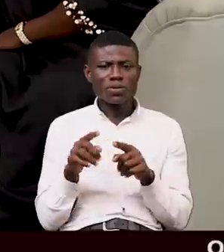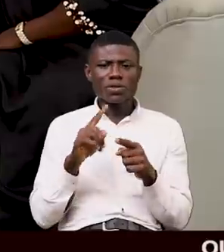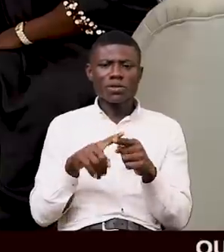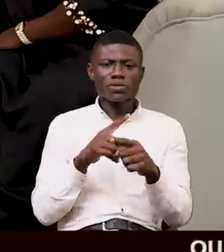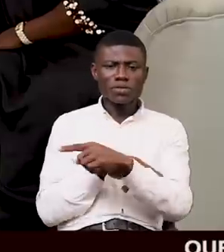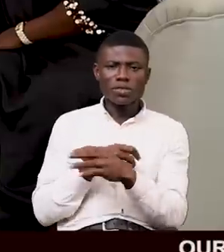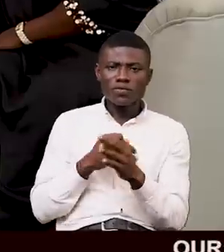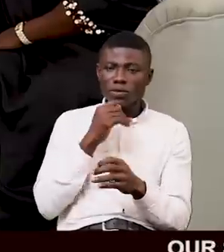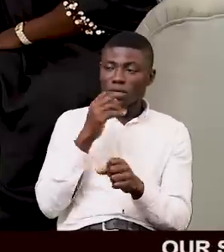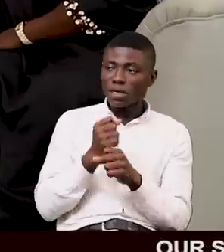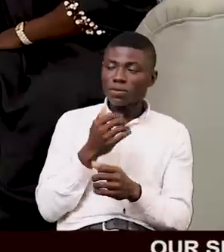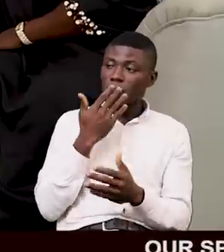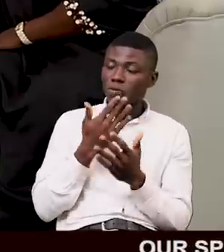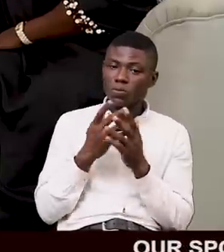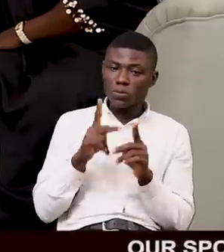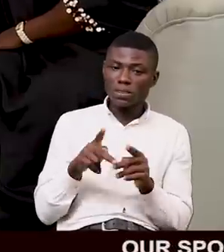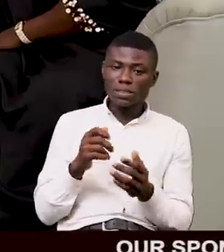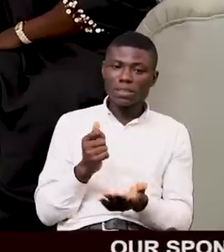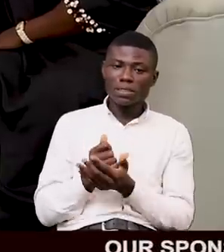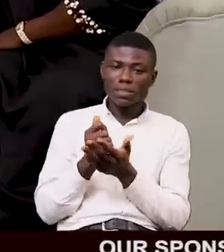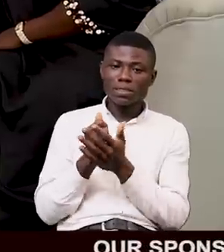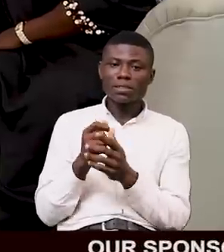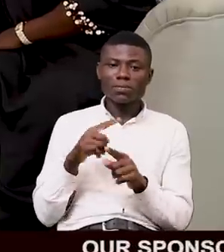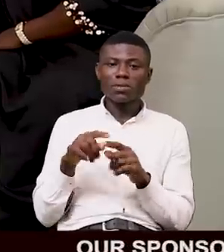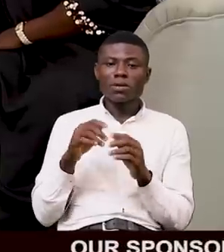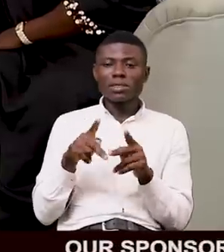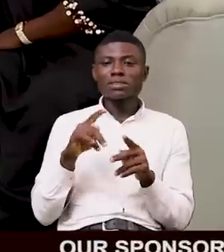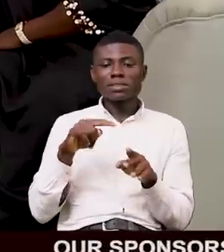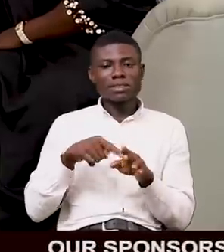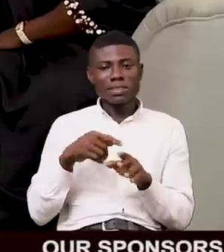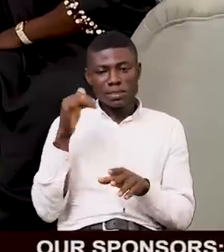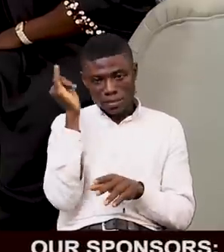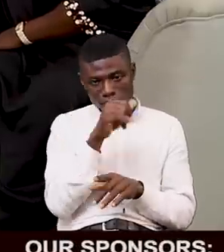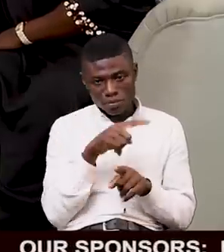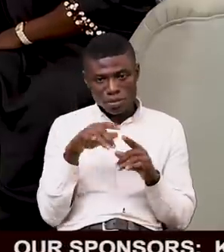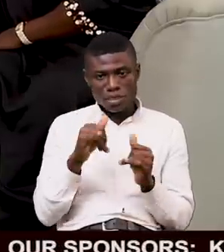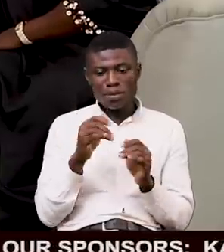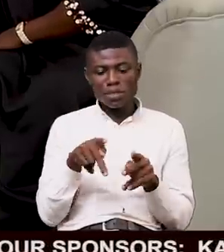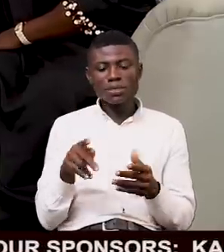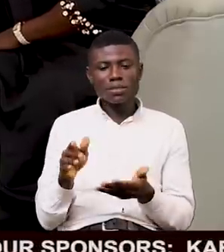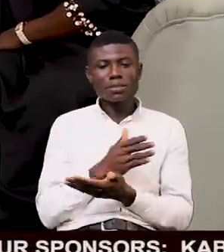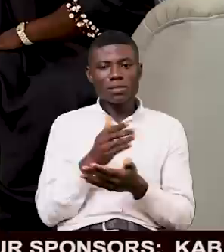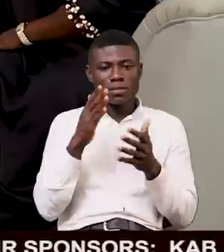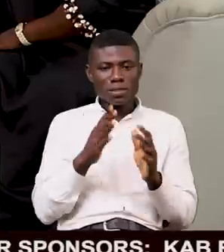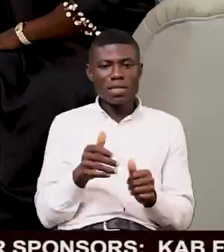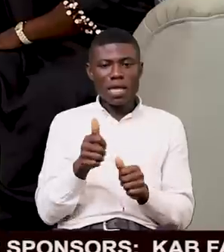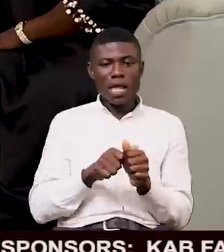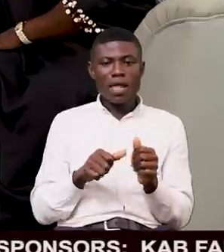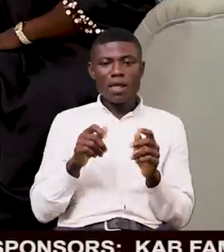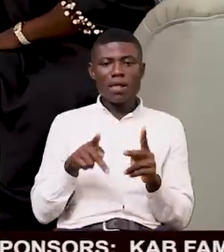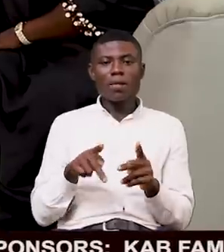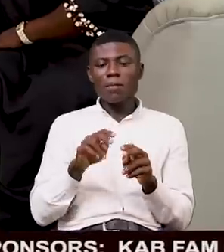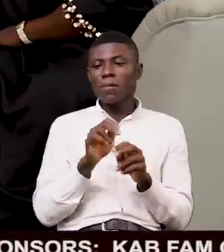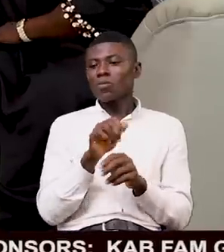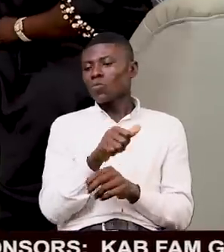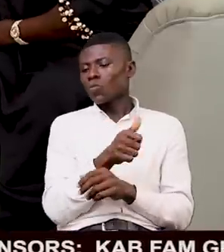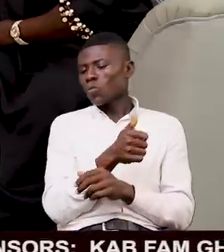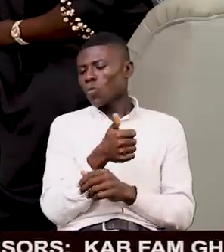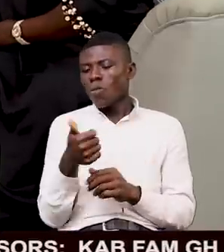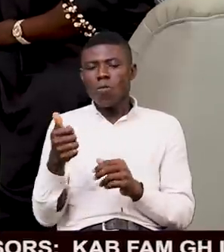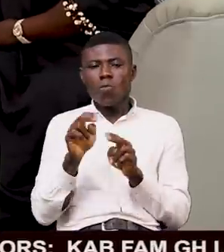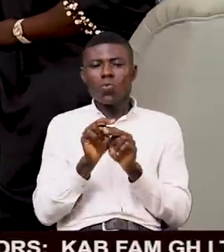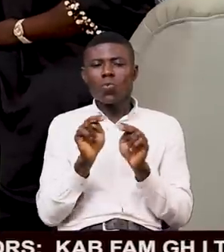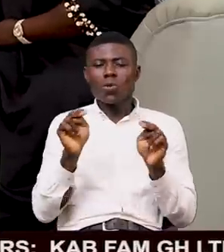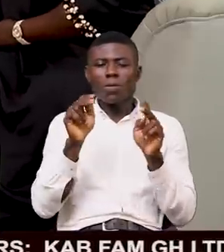Enkanka so wani obi a obeso mu. They were starting nsamfu, enya se ni pakọ adwum to ni. Obi a de ordinary gane na wo